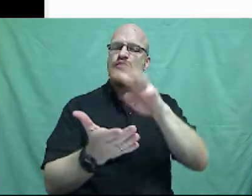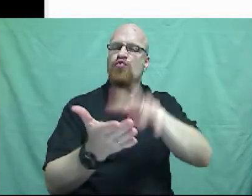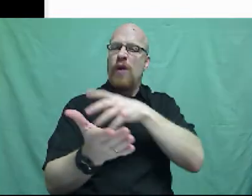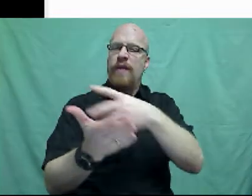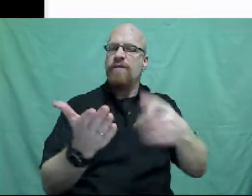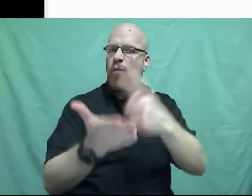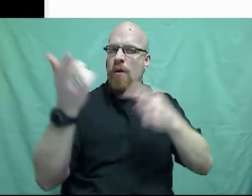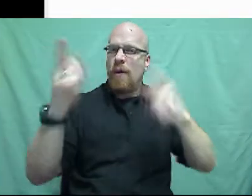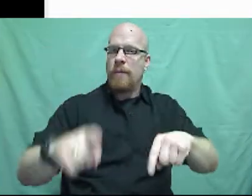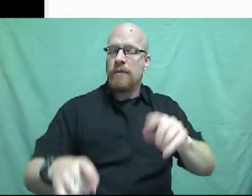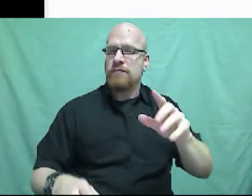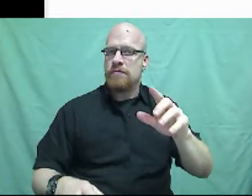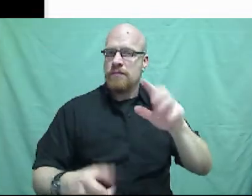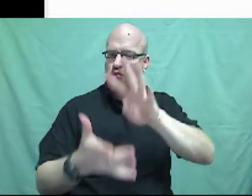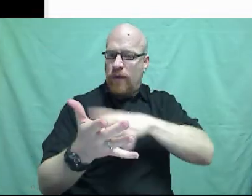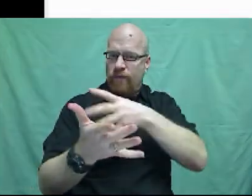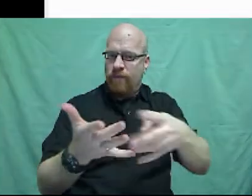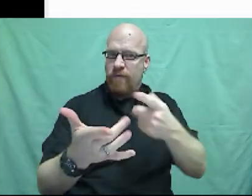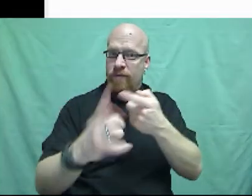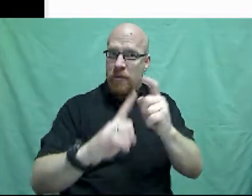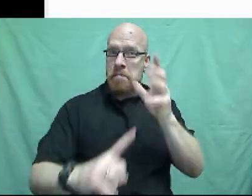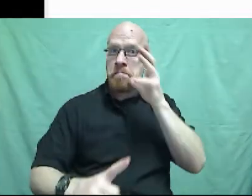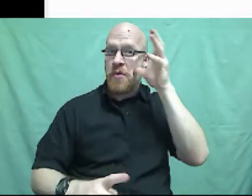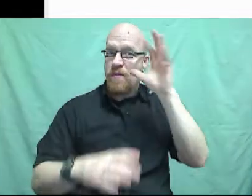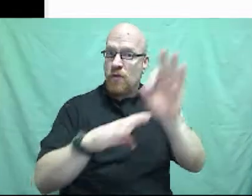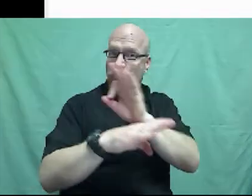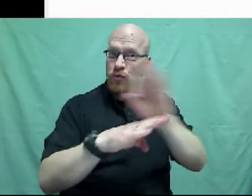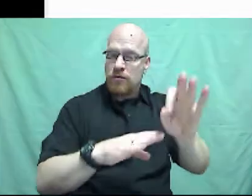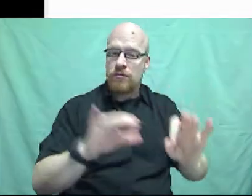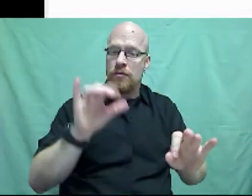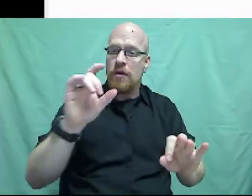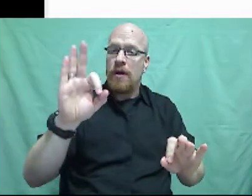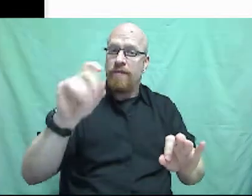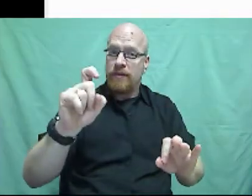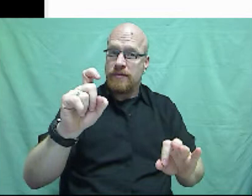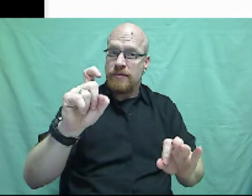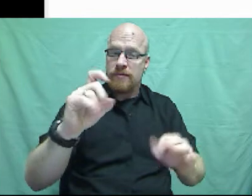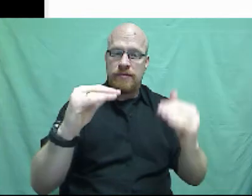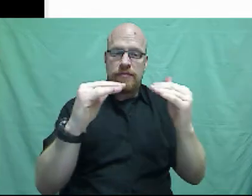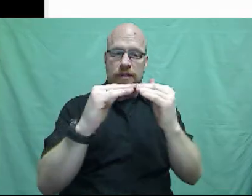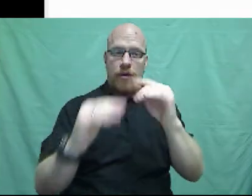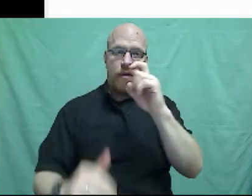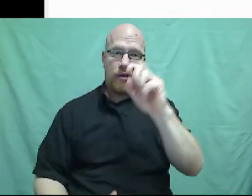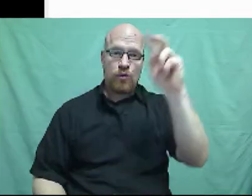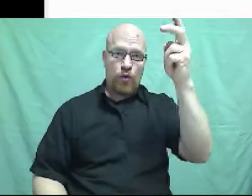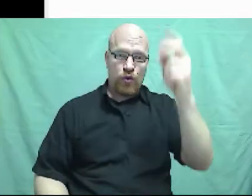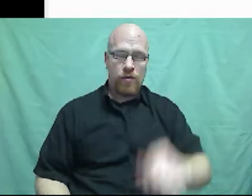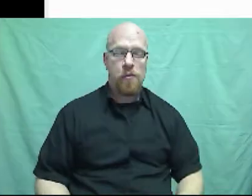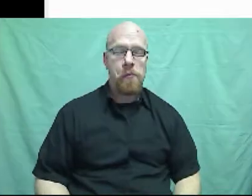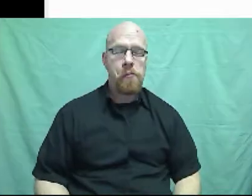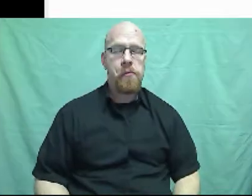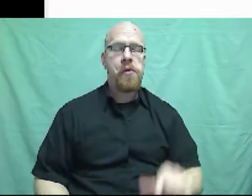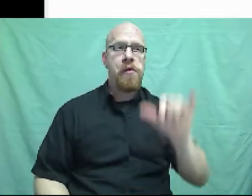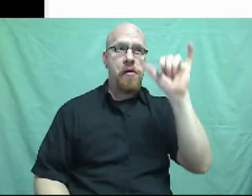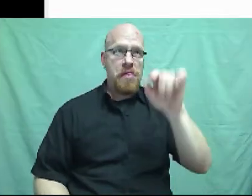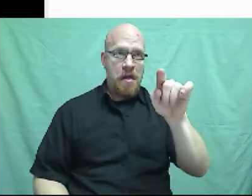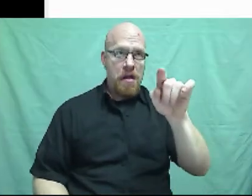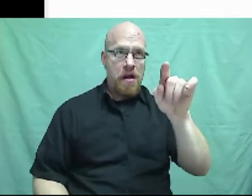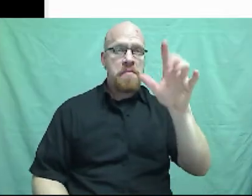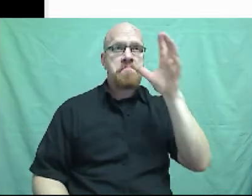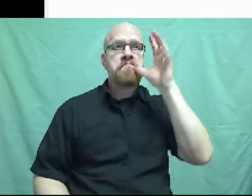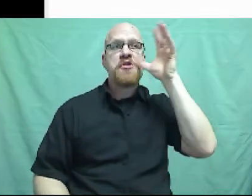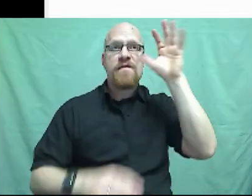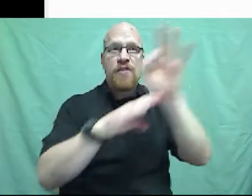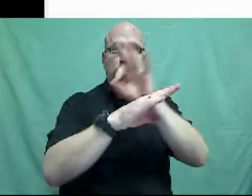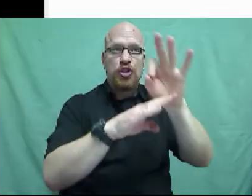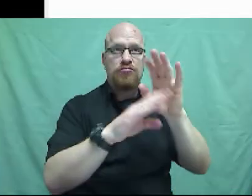confuse some students. Okay? And we're going to discuss the graph right now, and I'll show you what happens as from the parent function